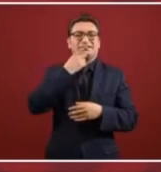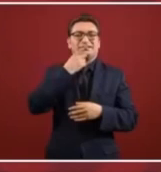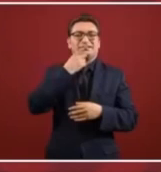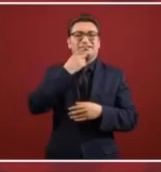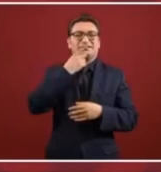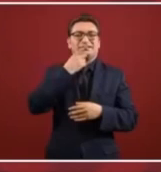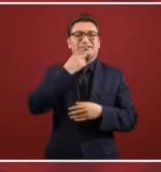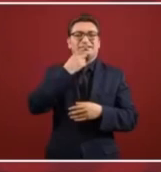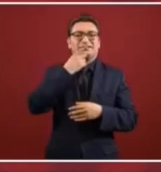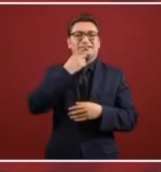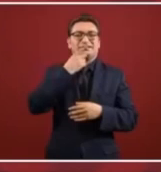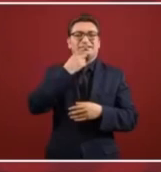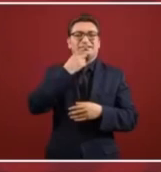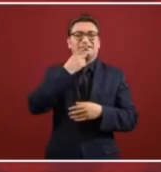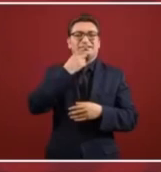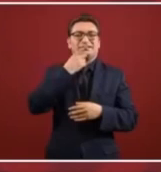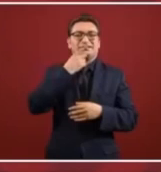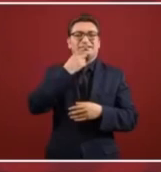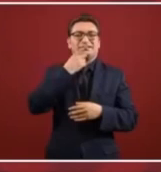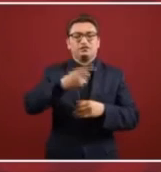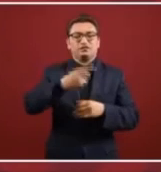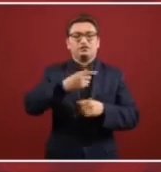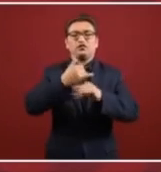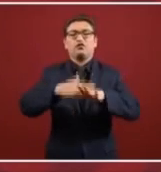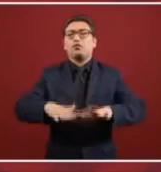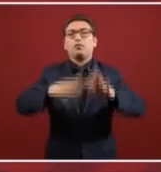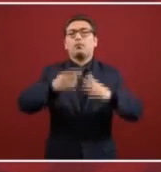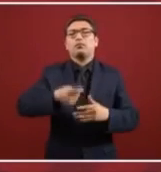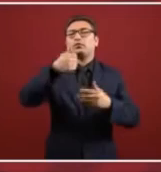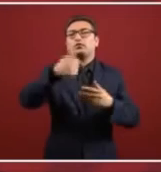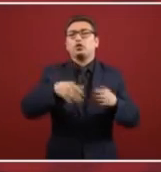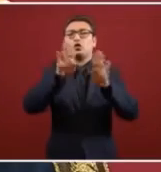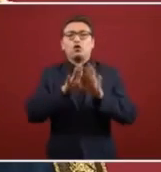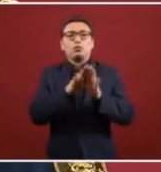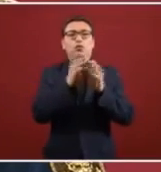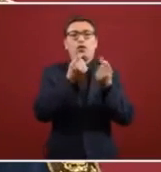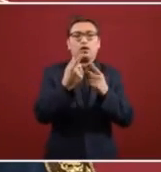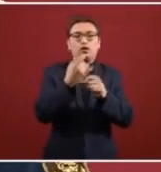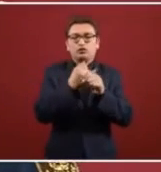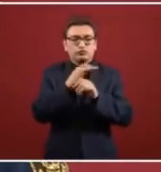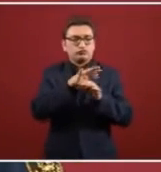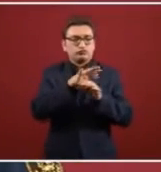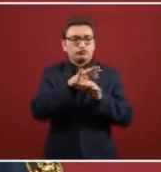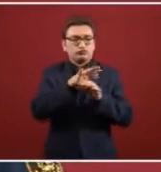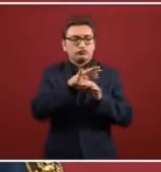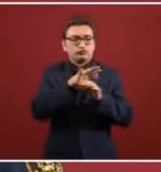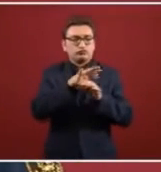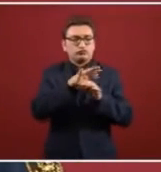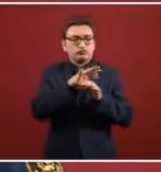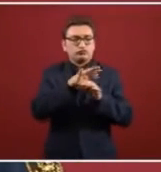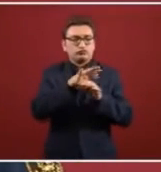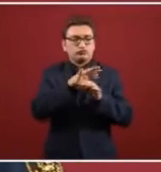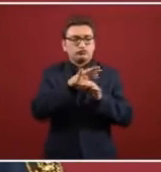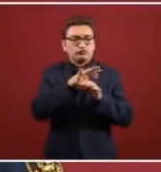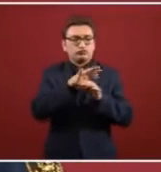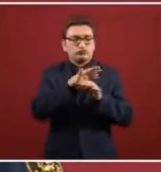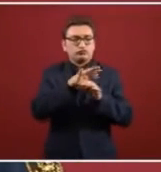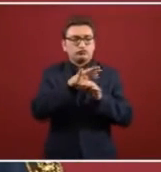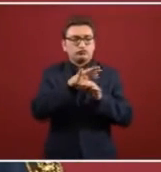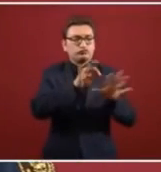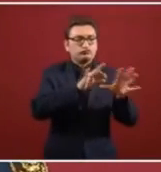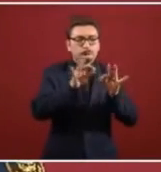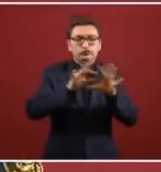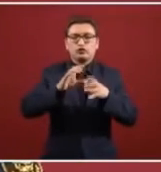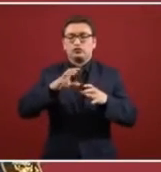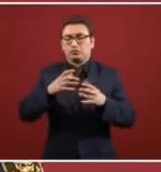the timeline until later. Con algunos datos que nos llegaban, no. So with the few data that we